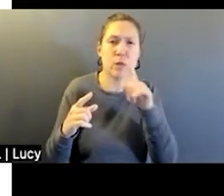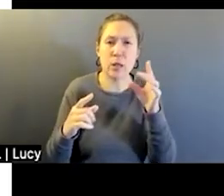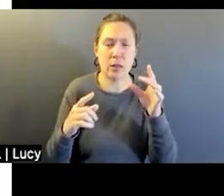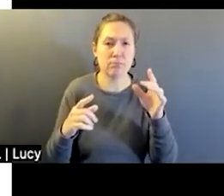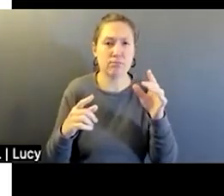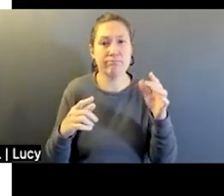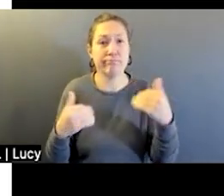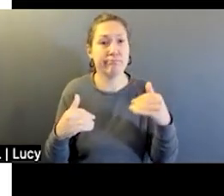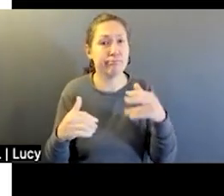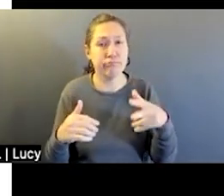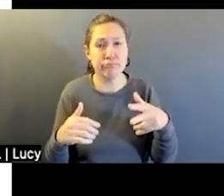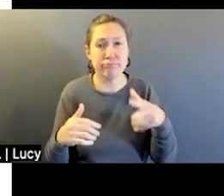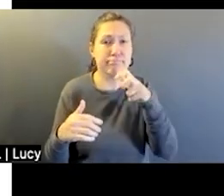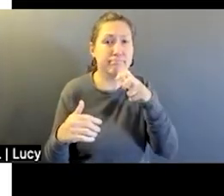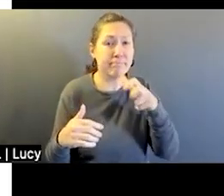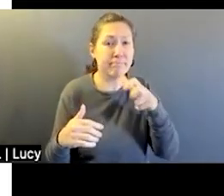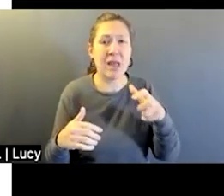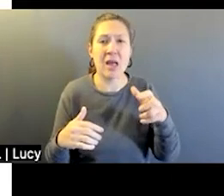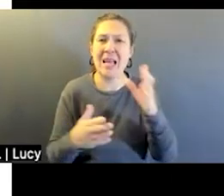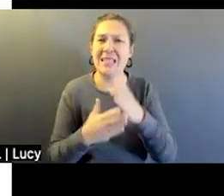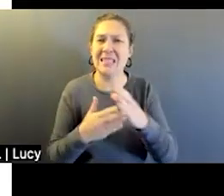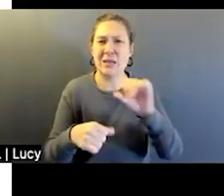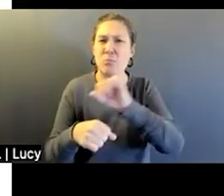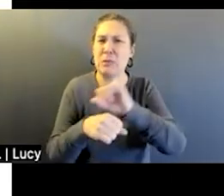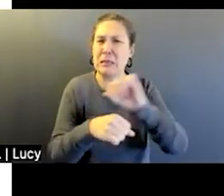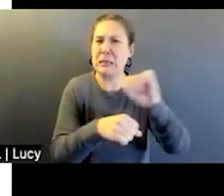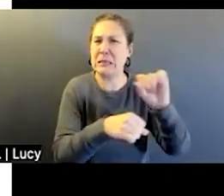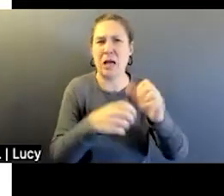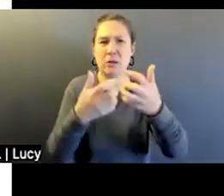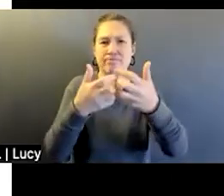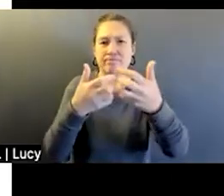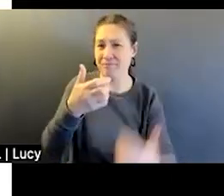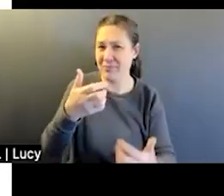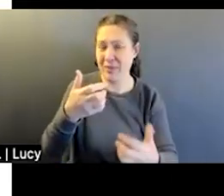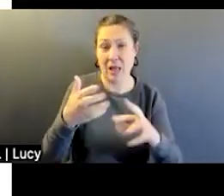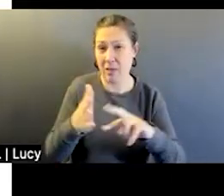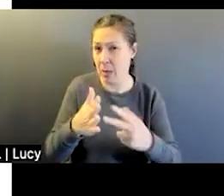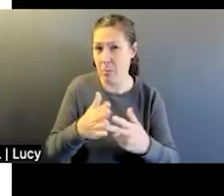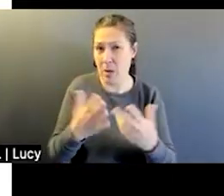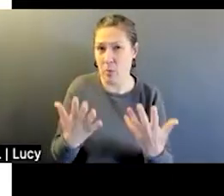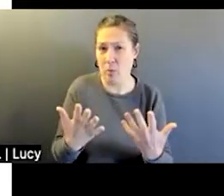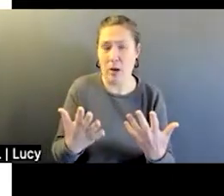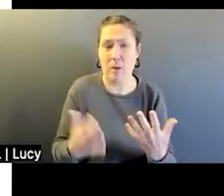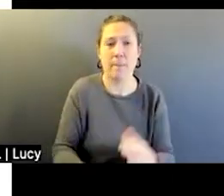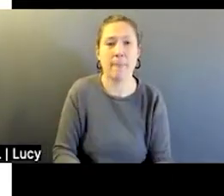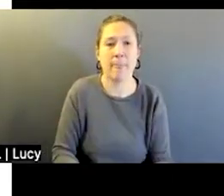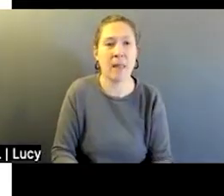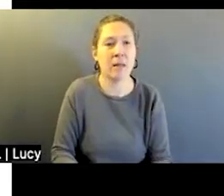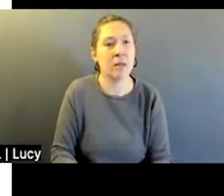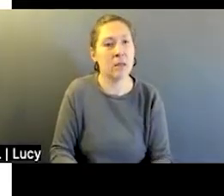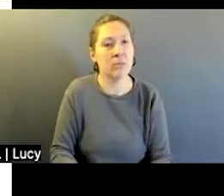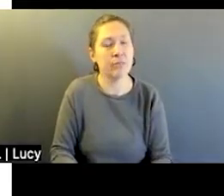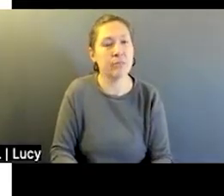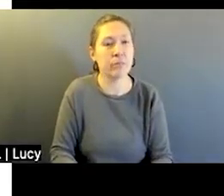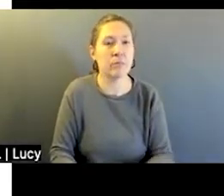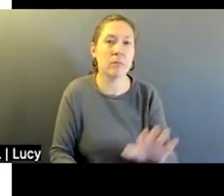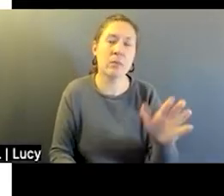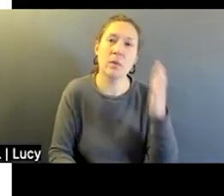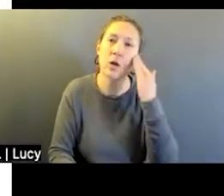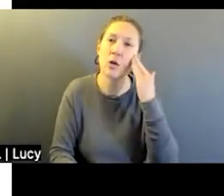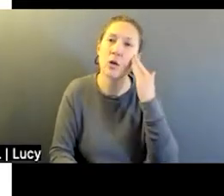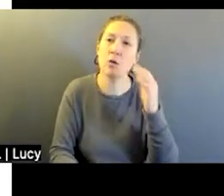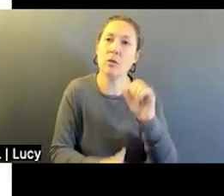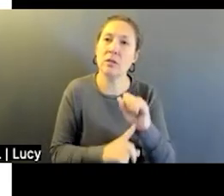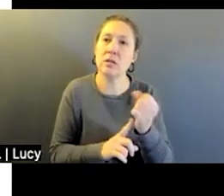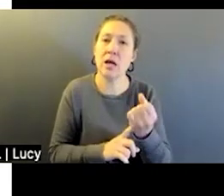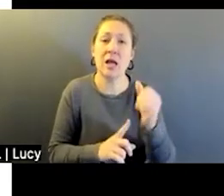incompatible. What do I mean? I mean that, let's do a concrete case. If the work shift is